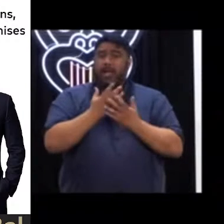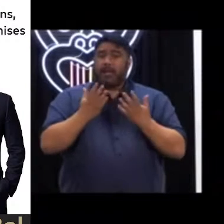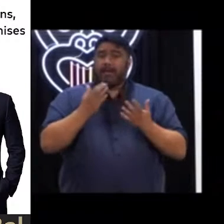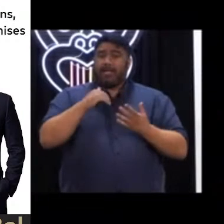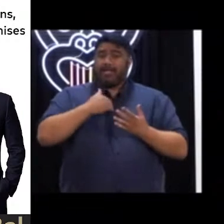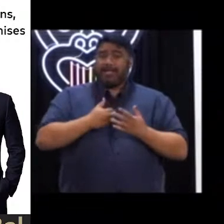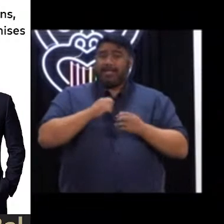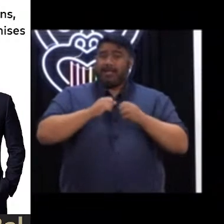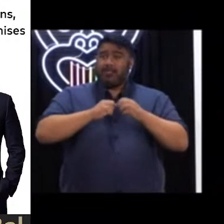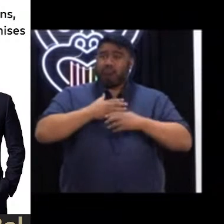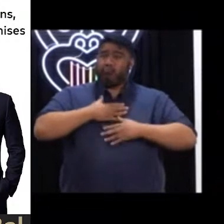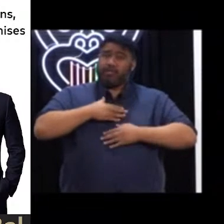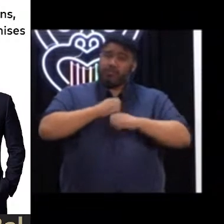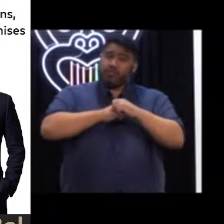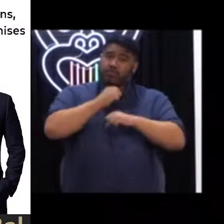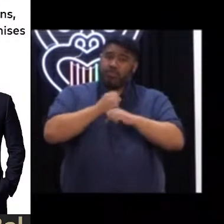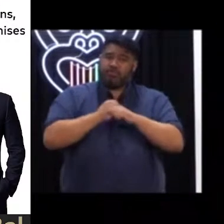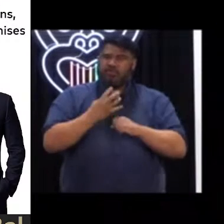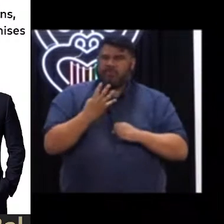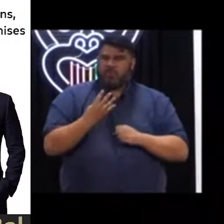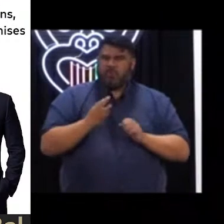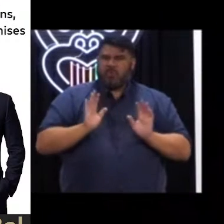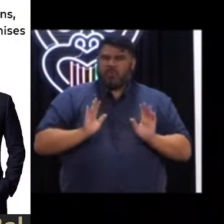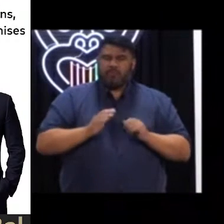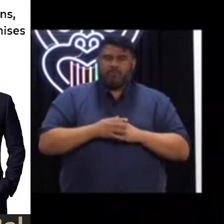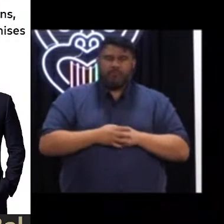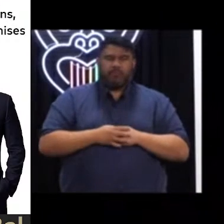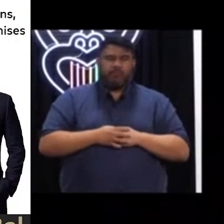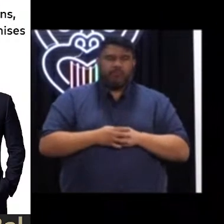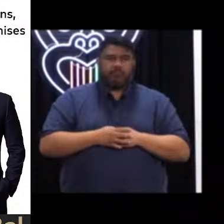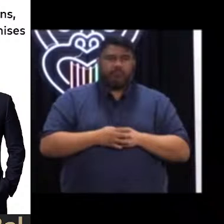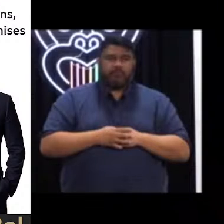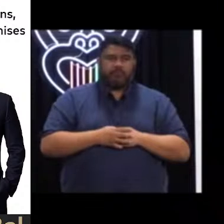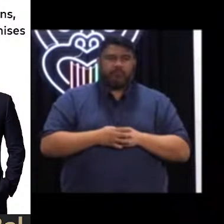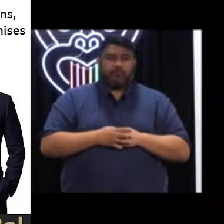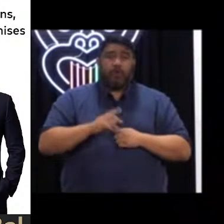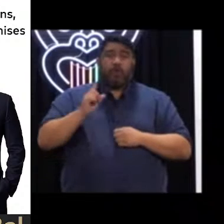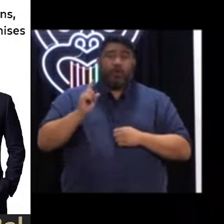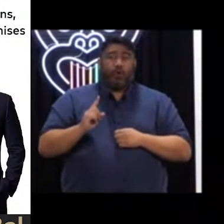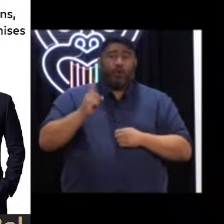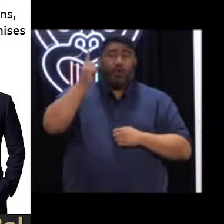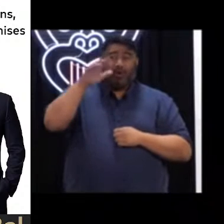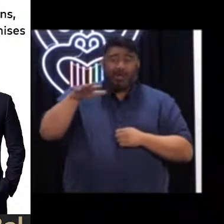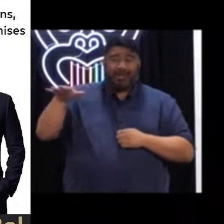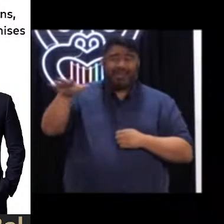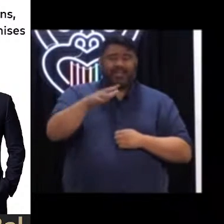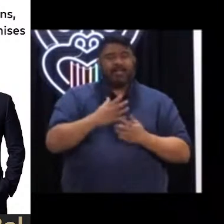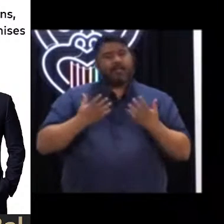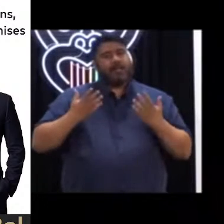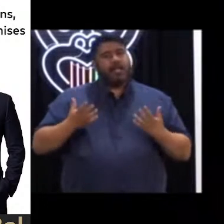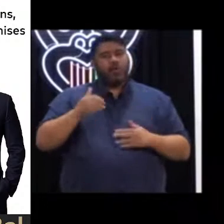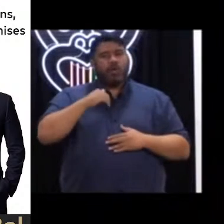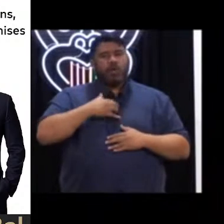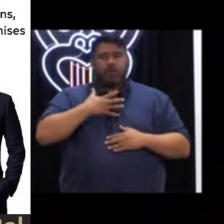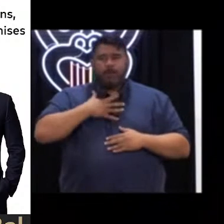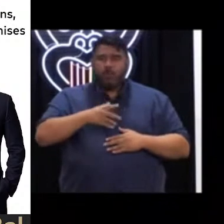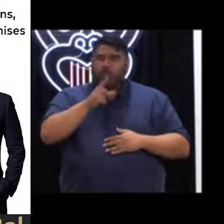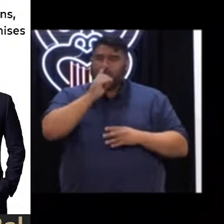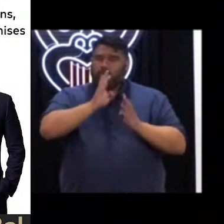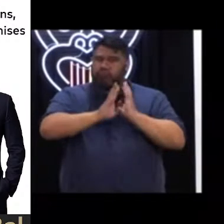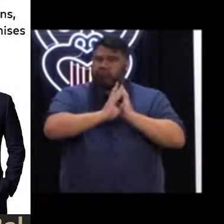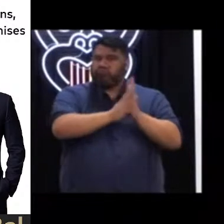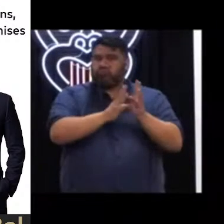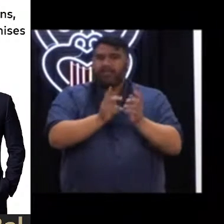It does remain crucial we maintain high levels of testing in Auckland to detect any final cases of COVID-19 that there may be in the